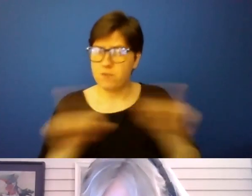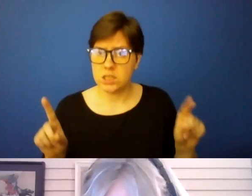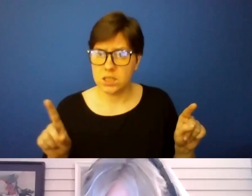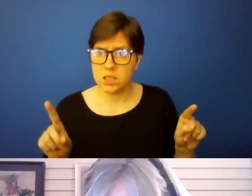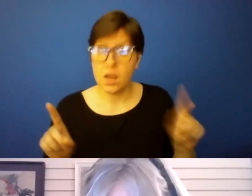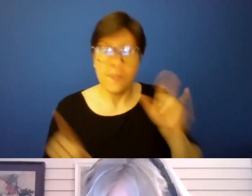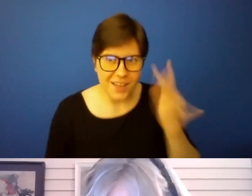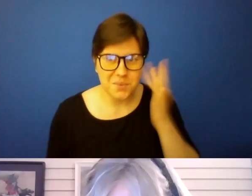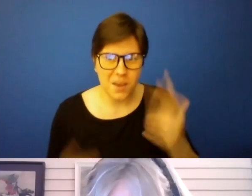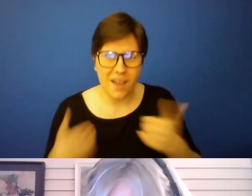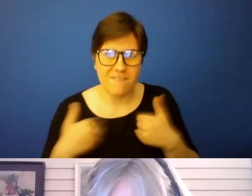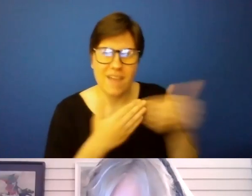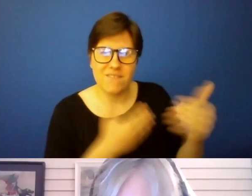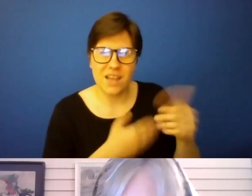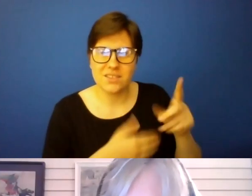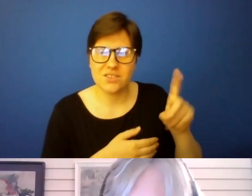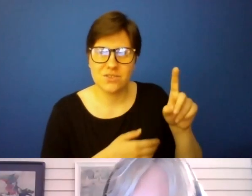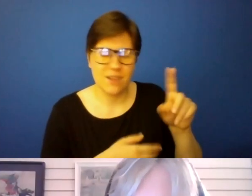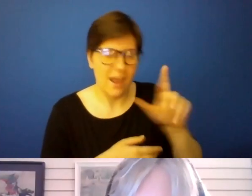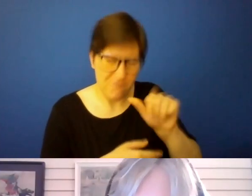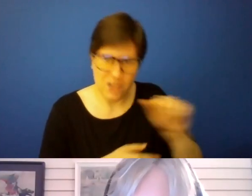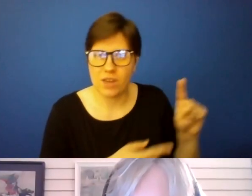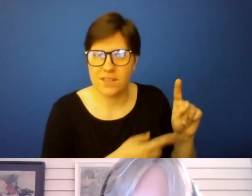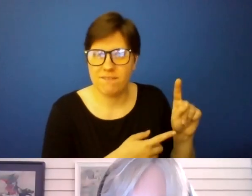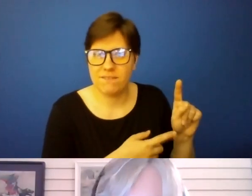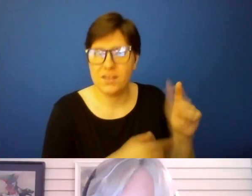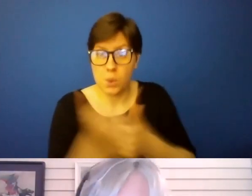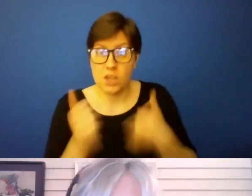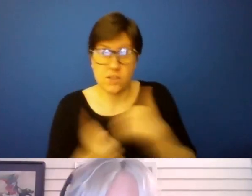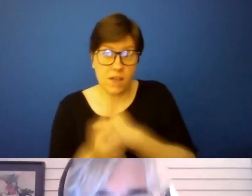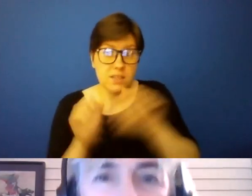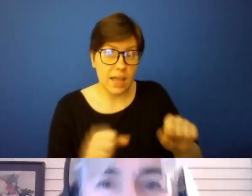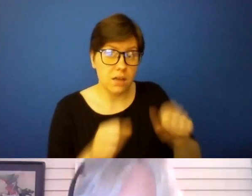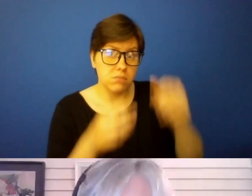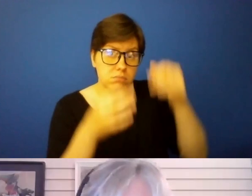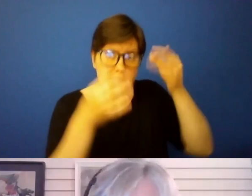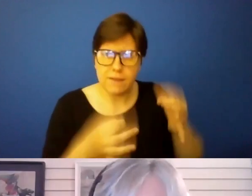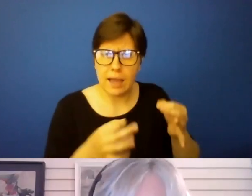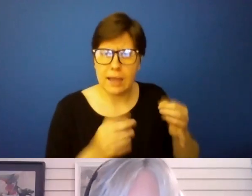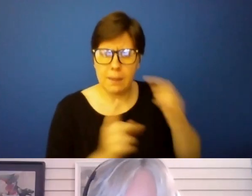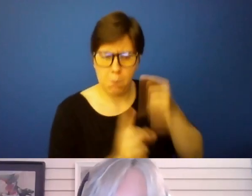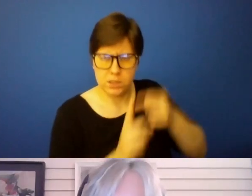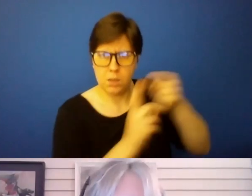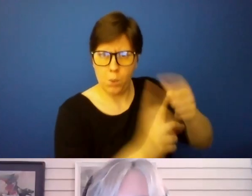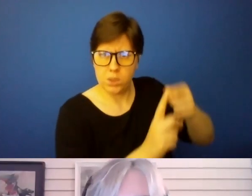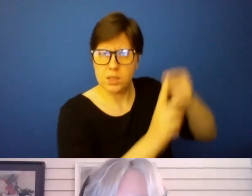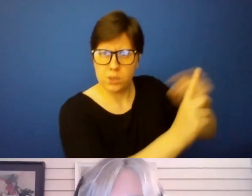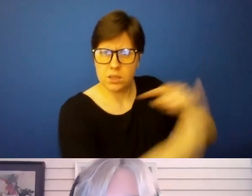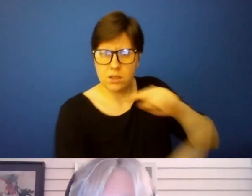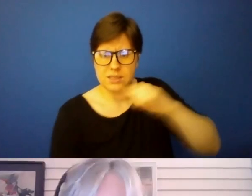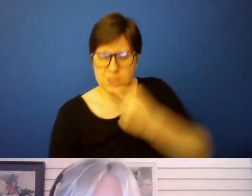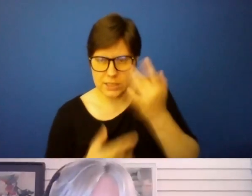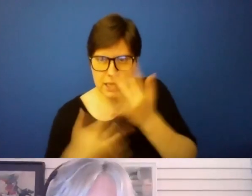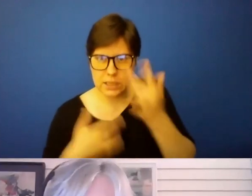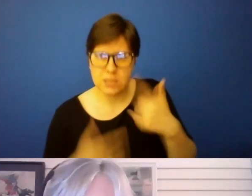have advanced directives. So each of us can define the points or the states of serious illness under which